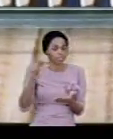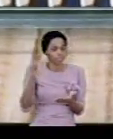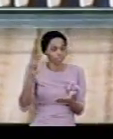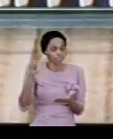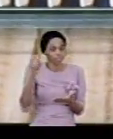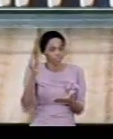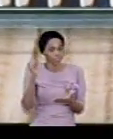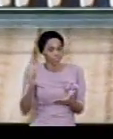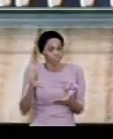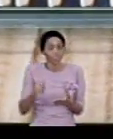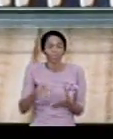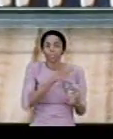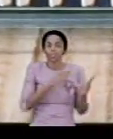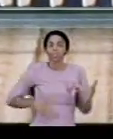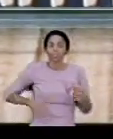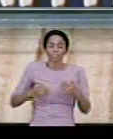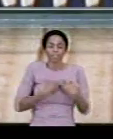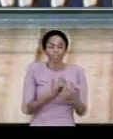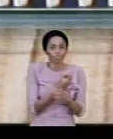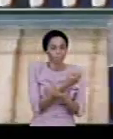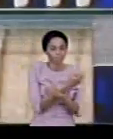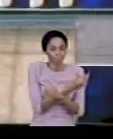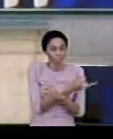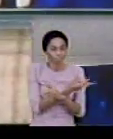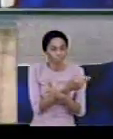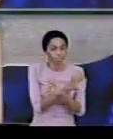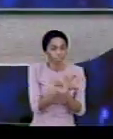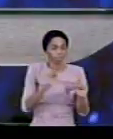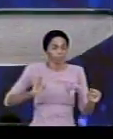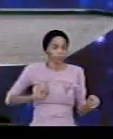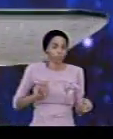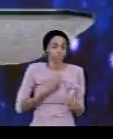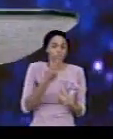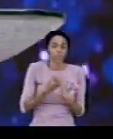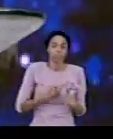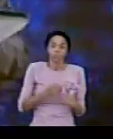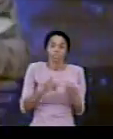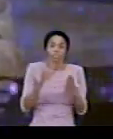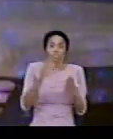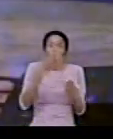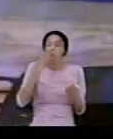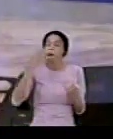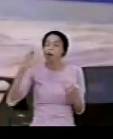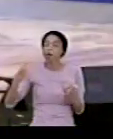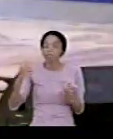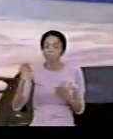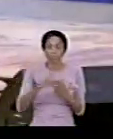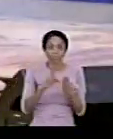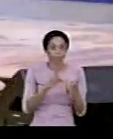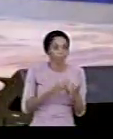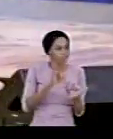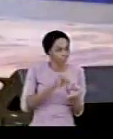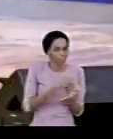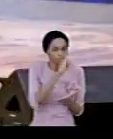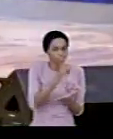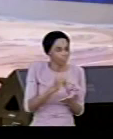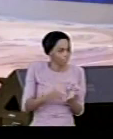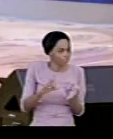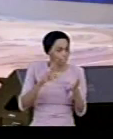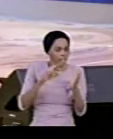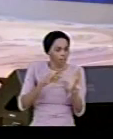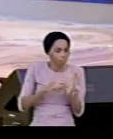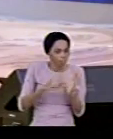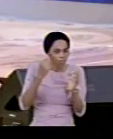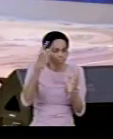the curse of the law. What's the curse of the law? That the revelation, the word of God has made very